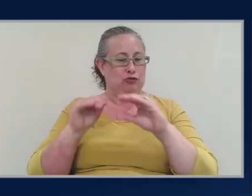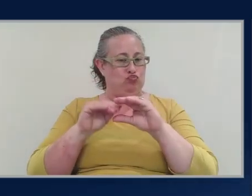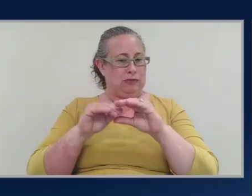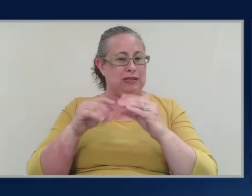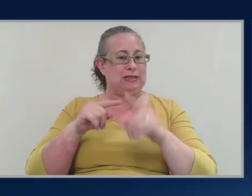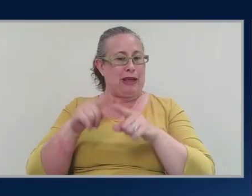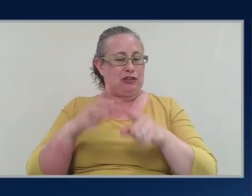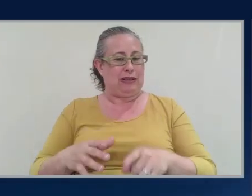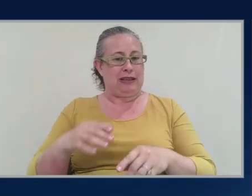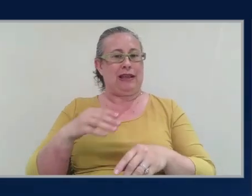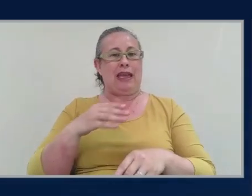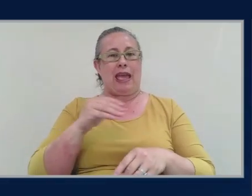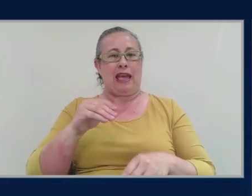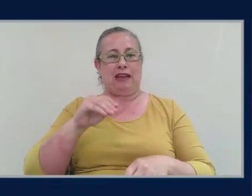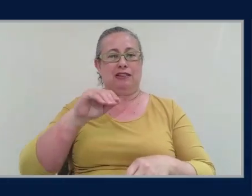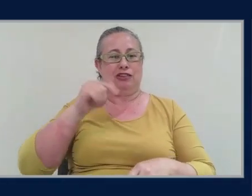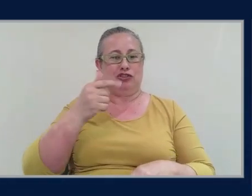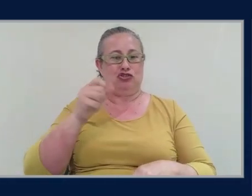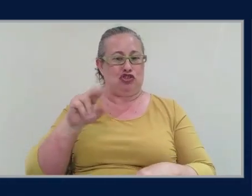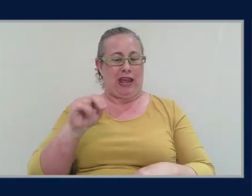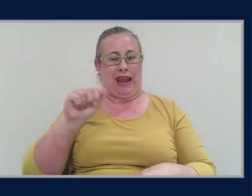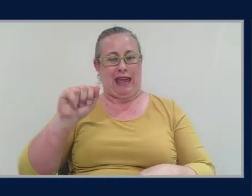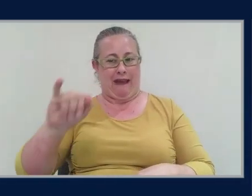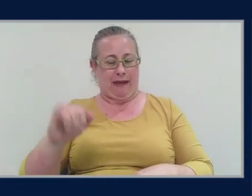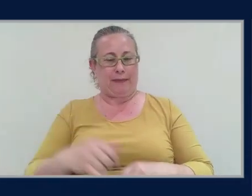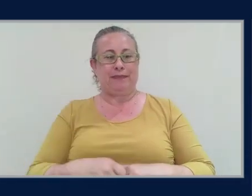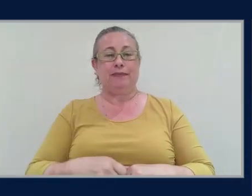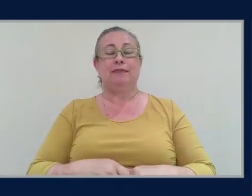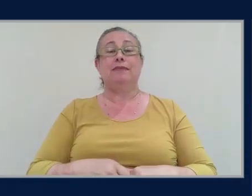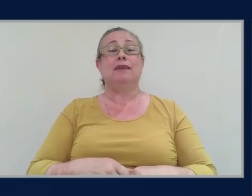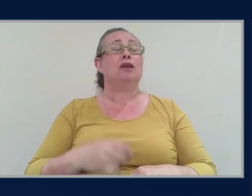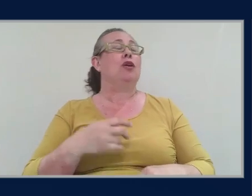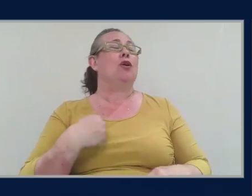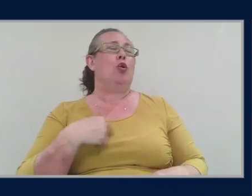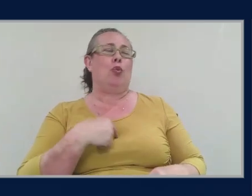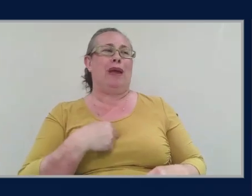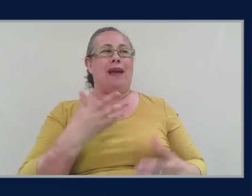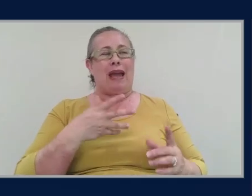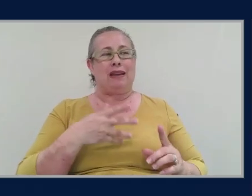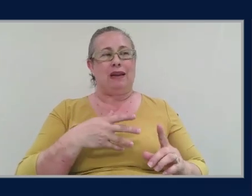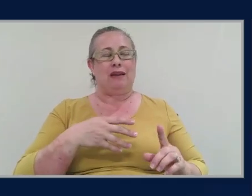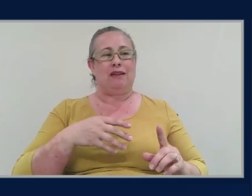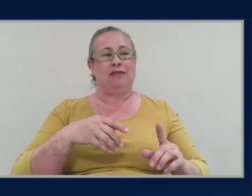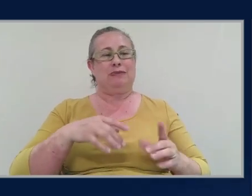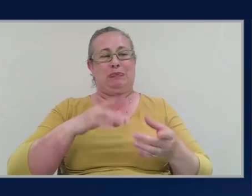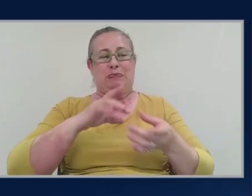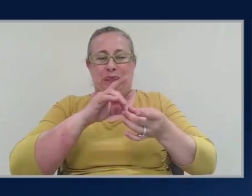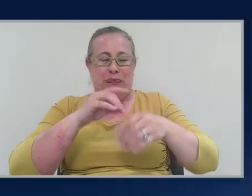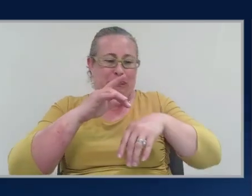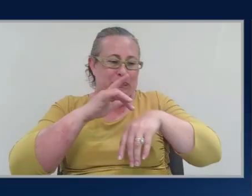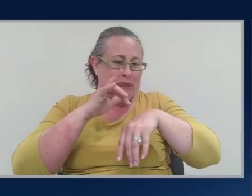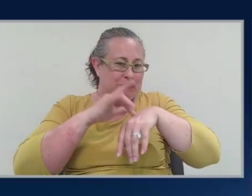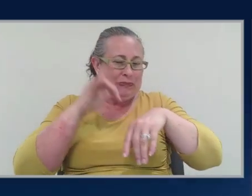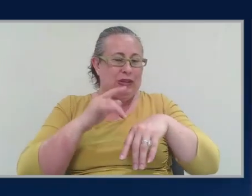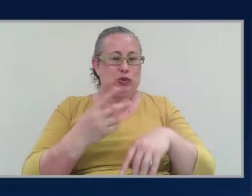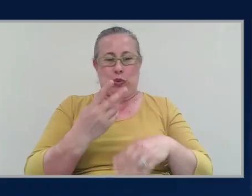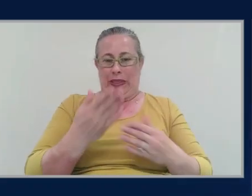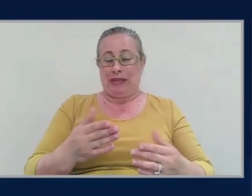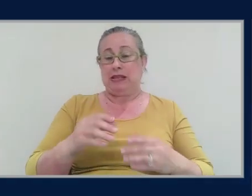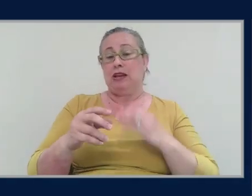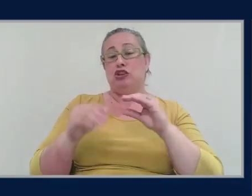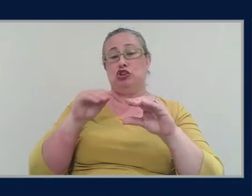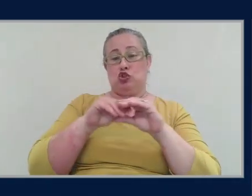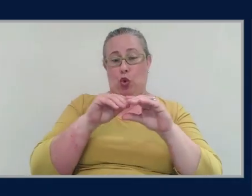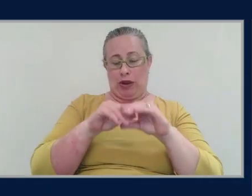Gen AI/ML storage. All right, so we teased two things here. Storage, which we were just talking about in the prior segment,